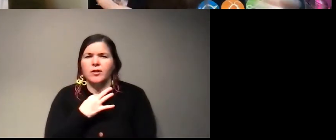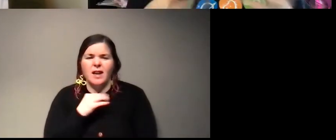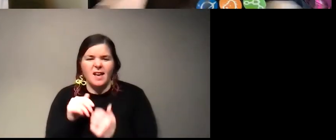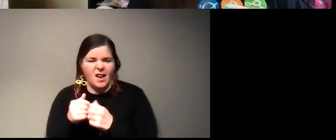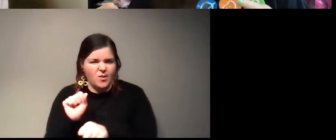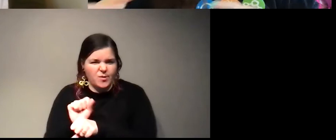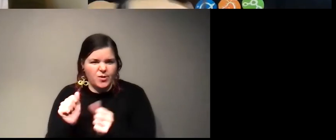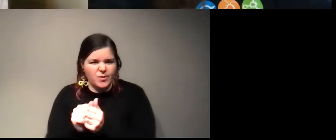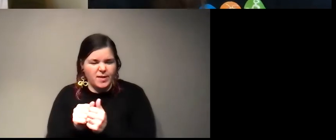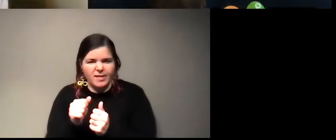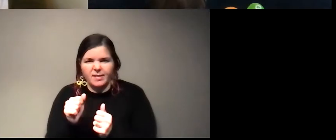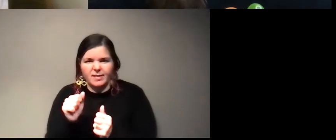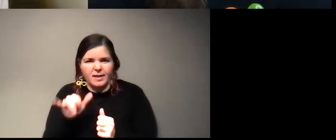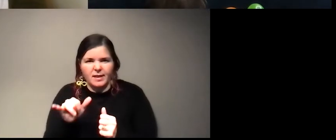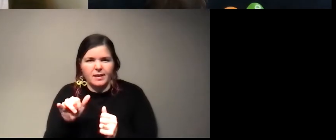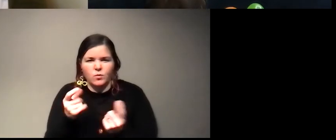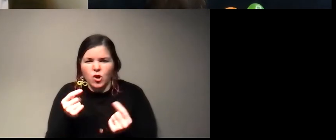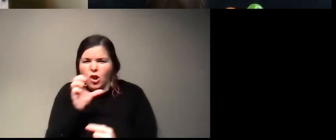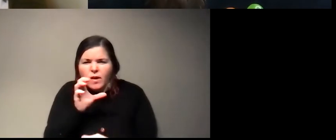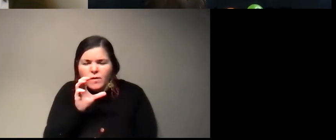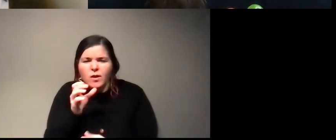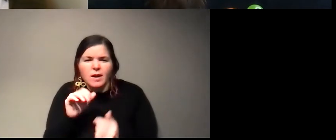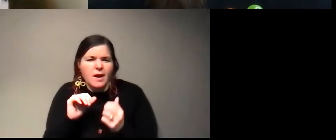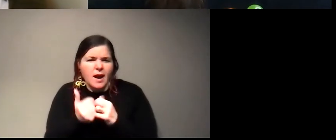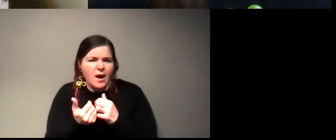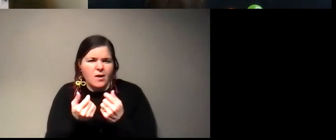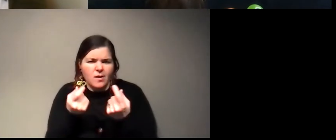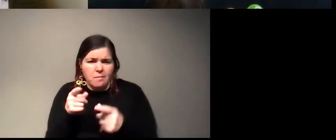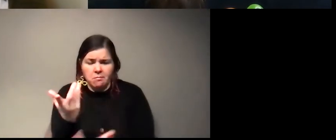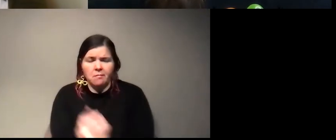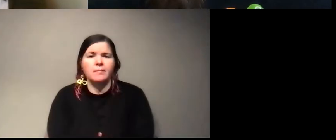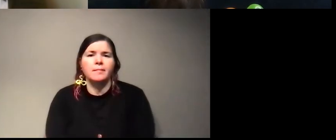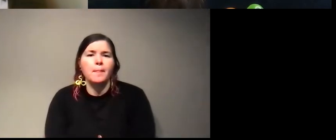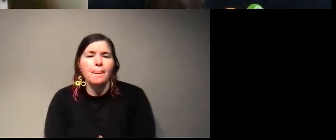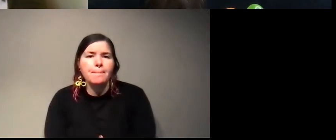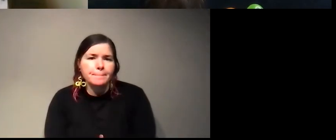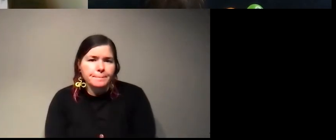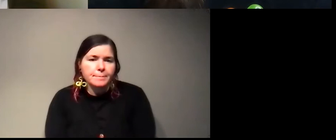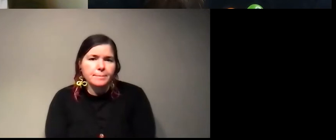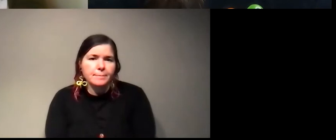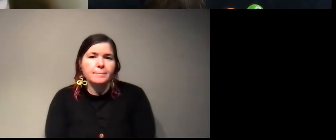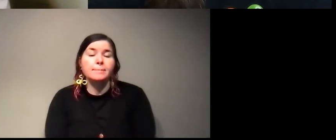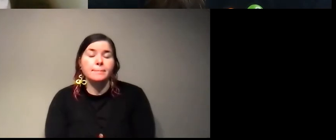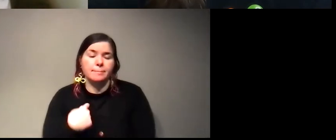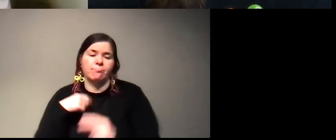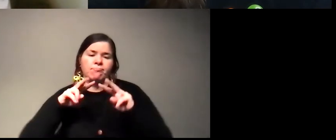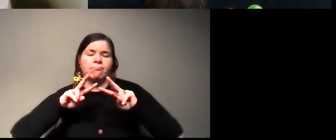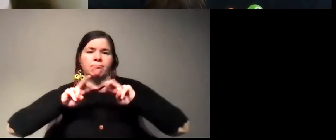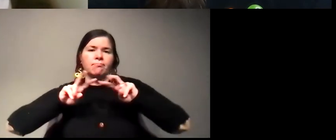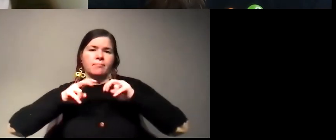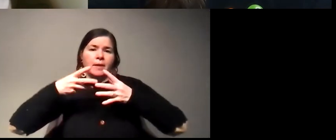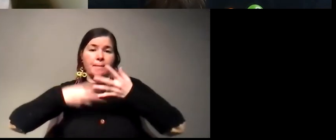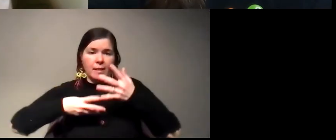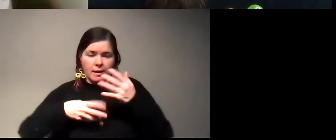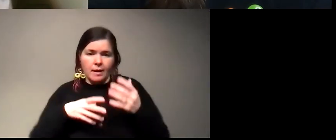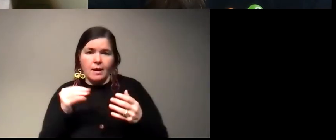work with them? What were you looking for? Like, how did that all come to be? Yeah, so I have looked at blood and